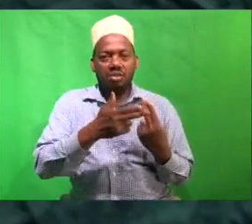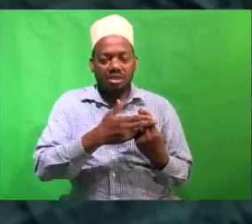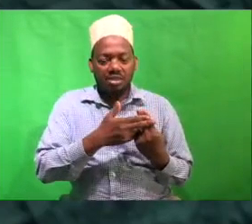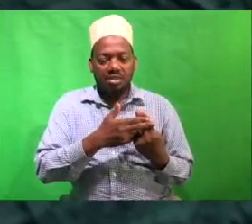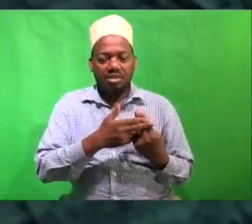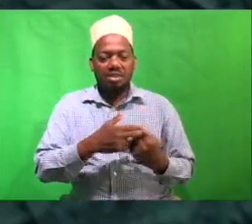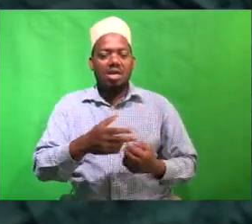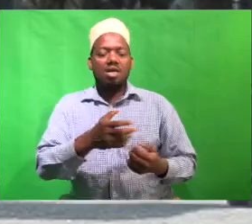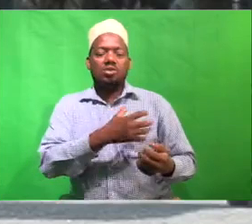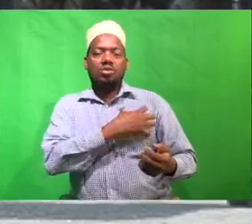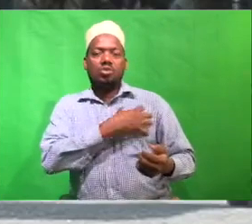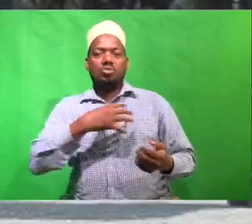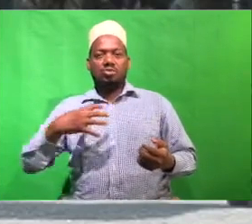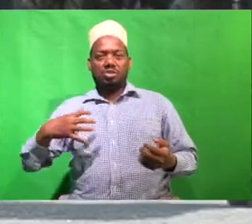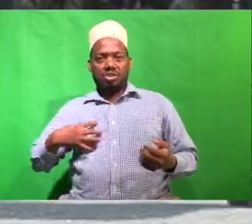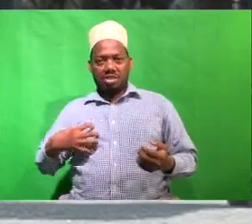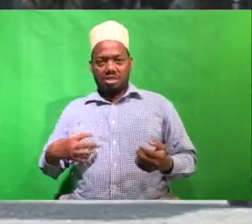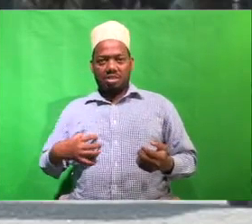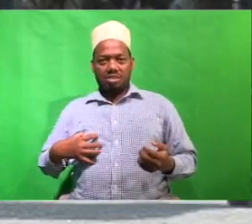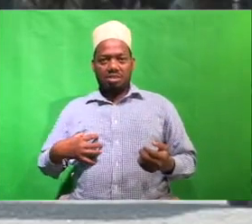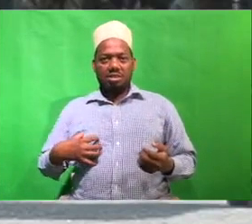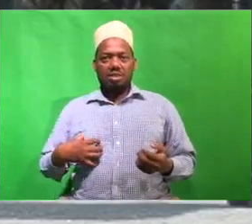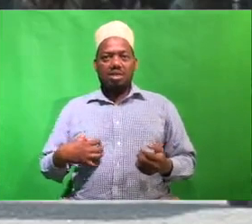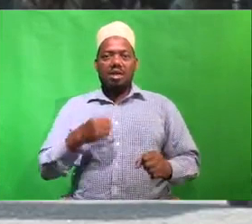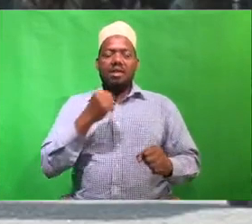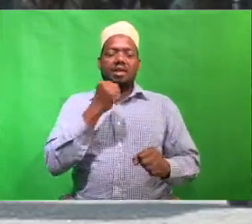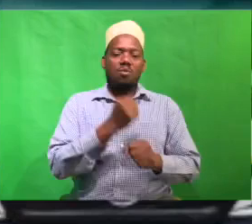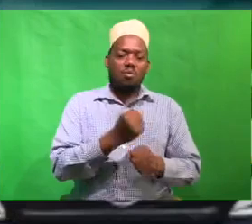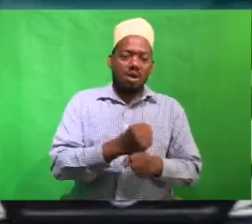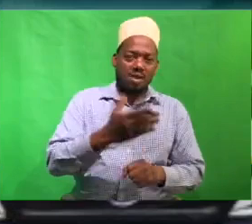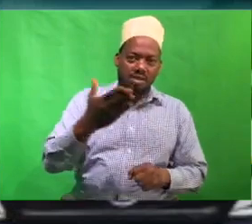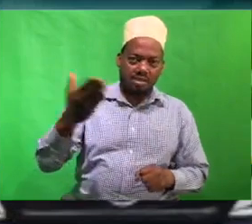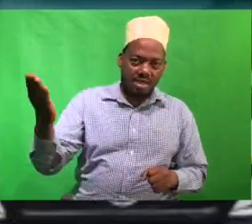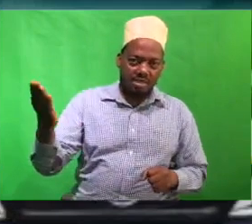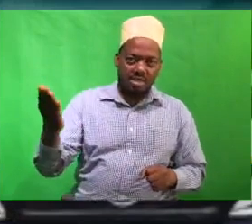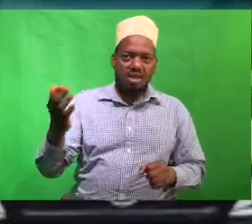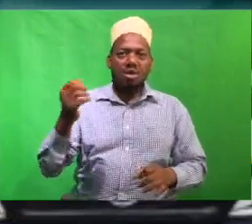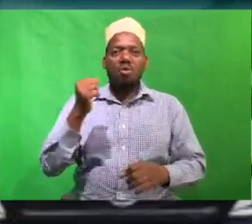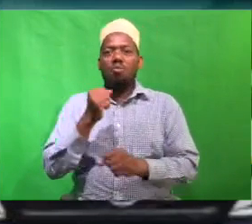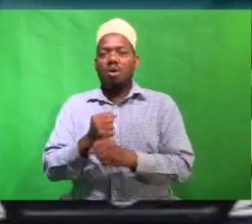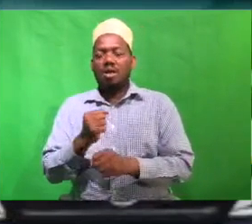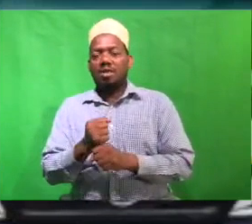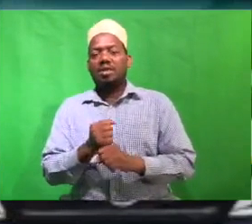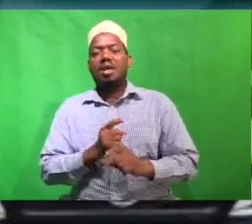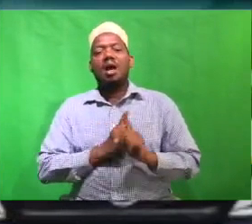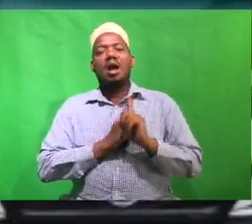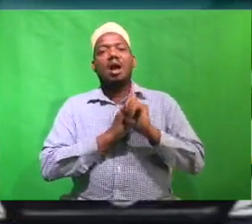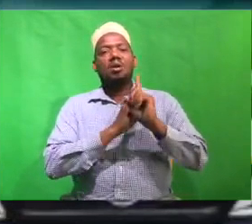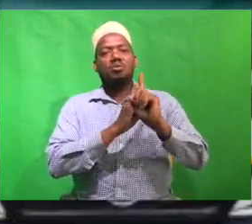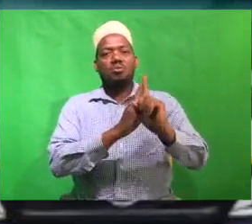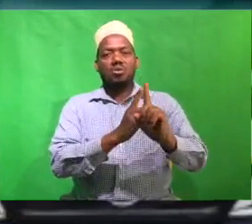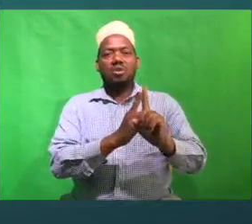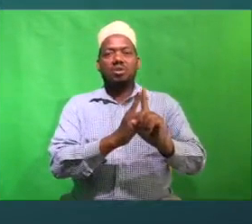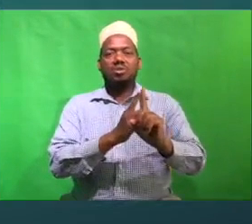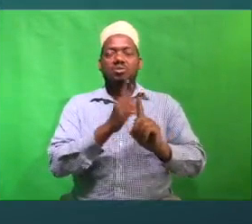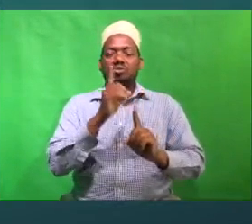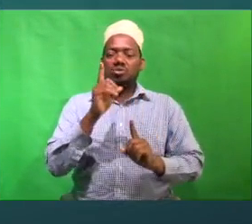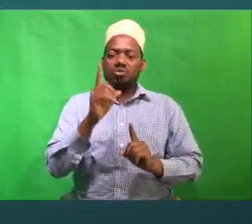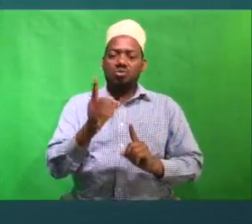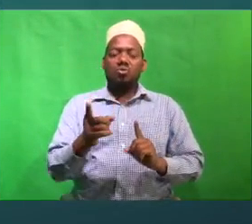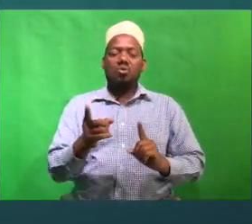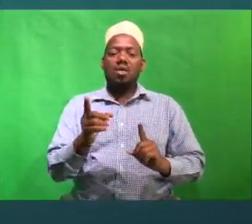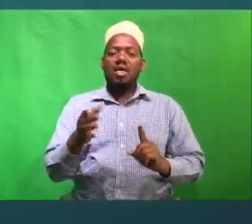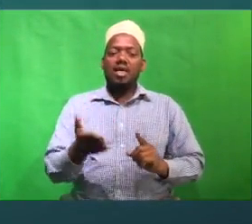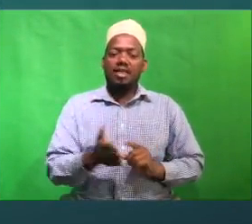doctors, soldiers, and other workers working according to his or